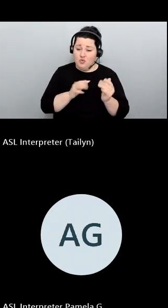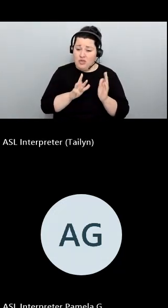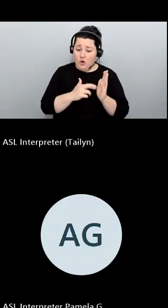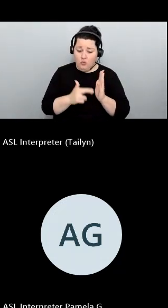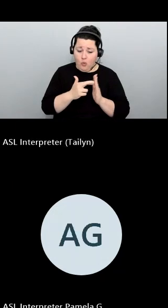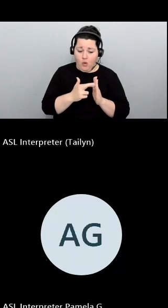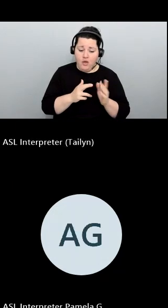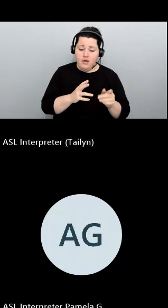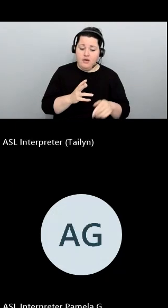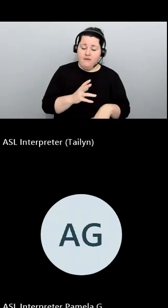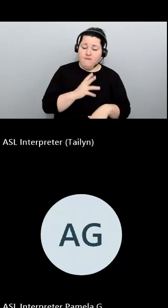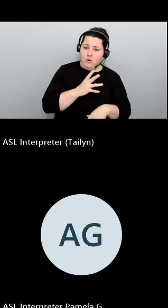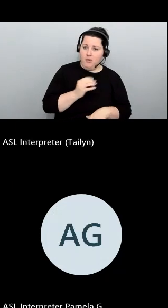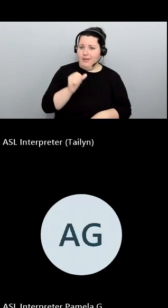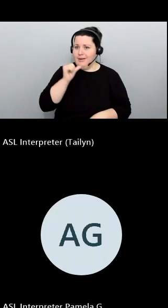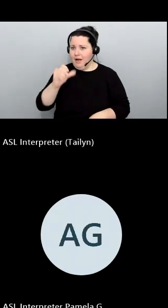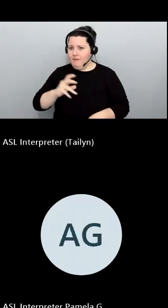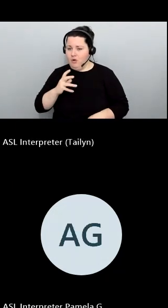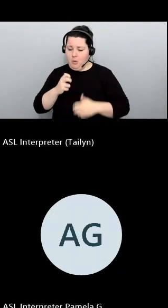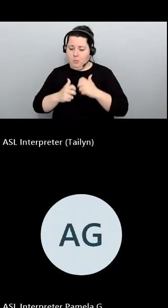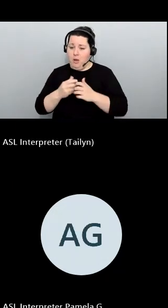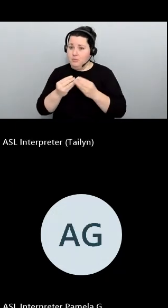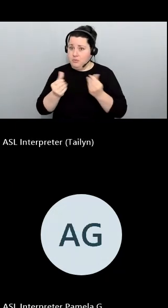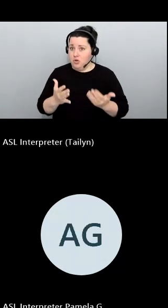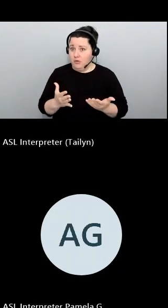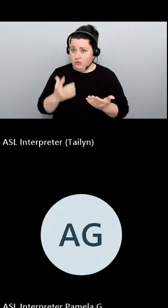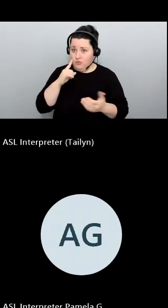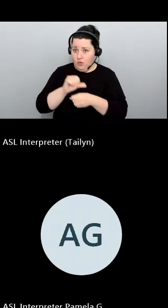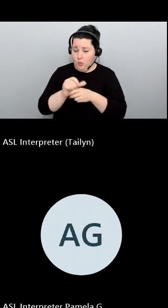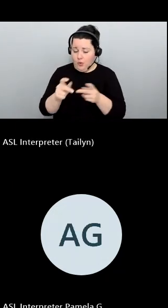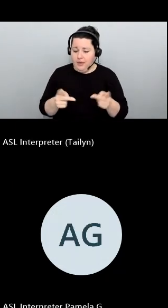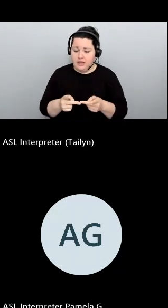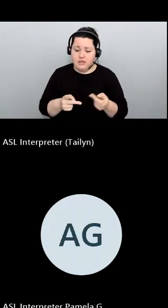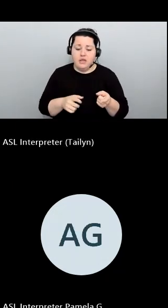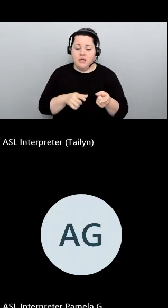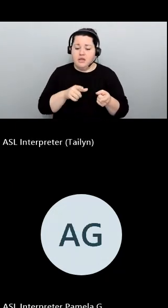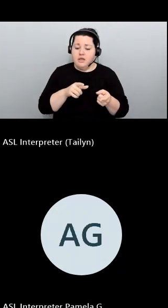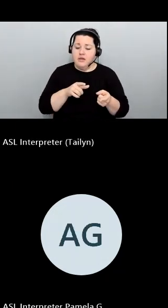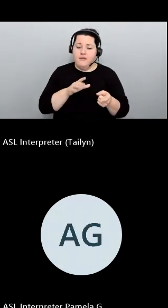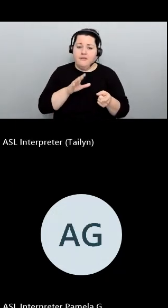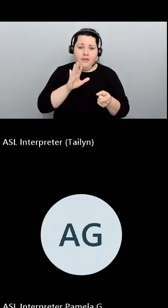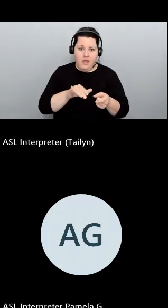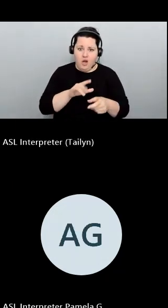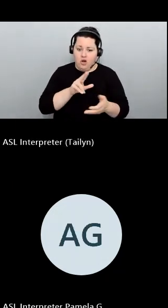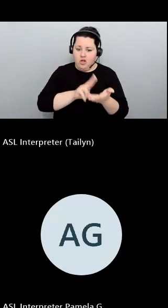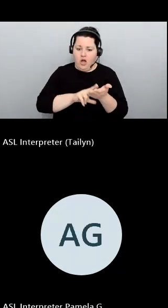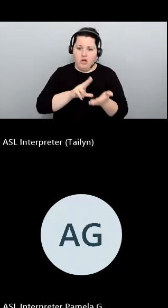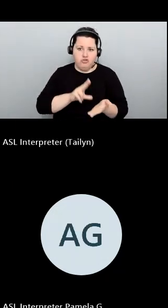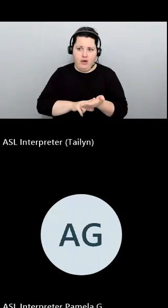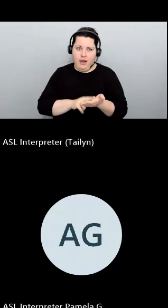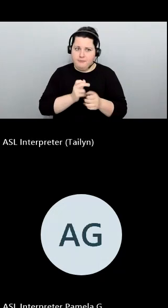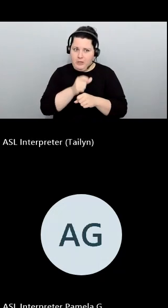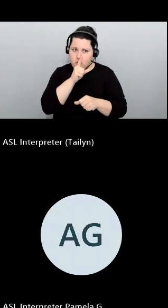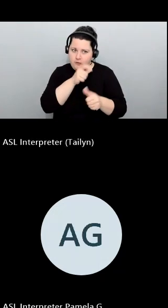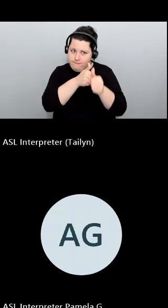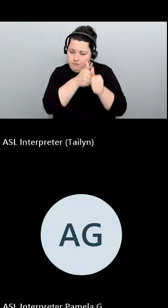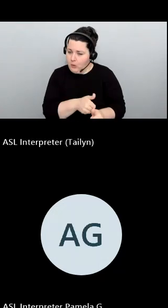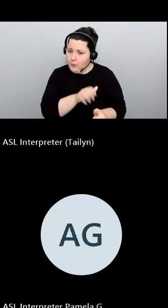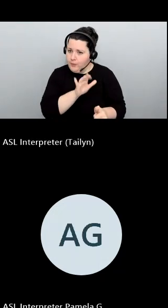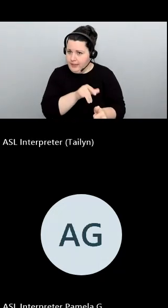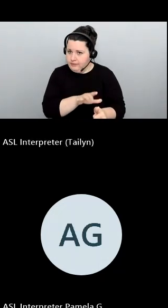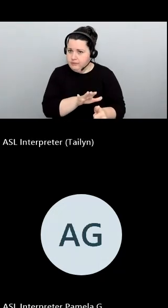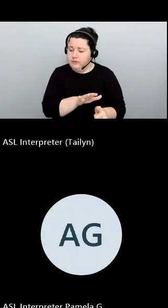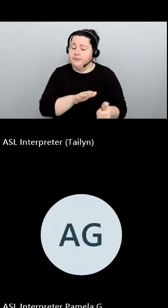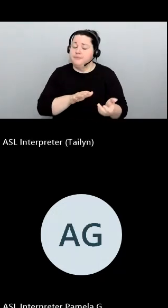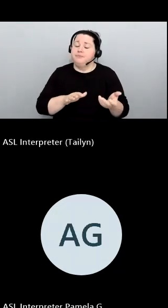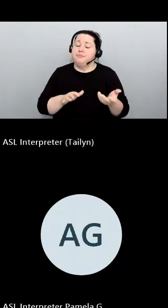and formal problem solvers in the workplace, and they are the heart of contract enforcement work. So far I've been talking a lot about